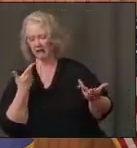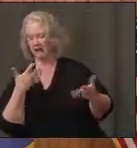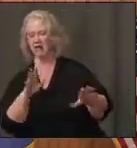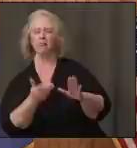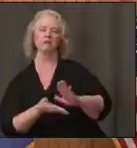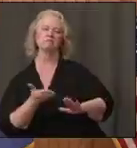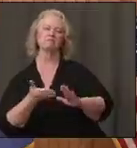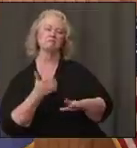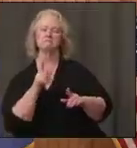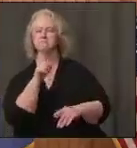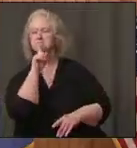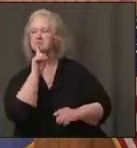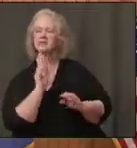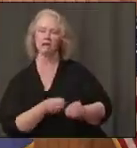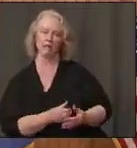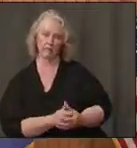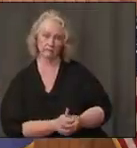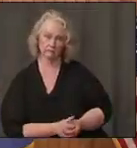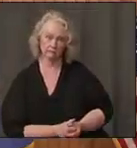operate in plain sight.